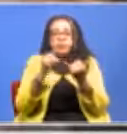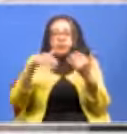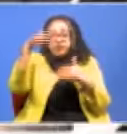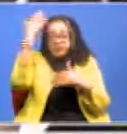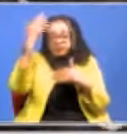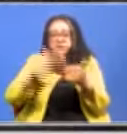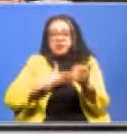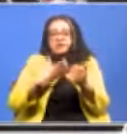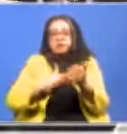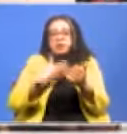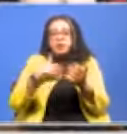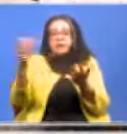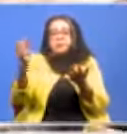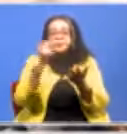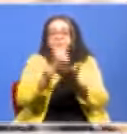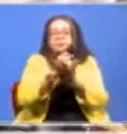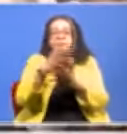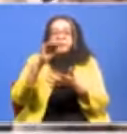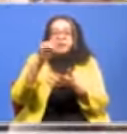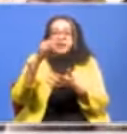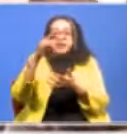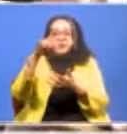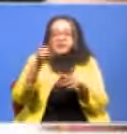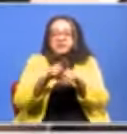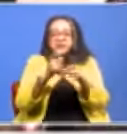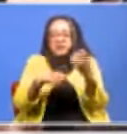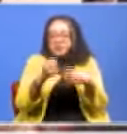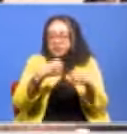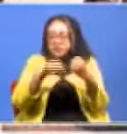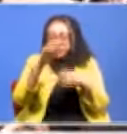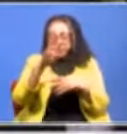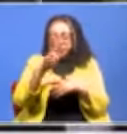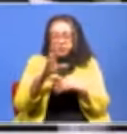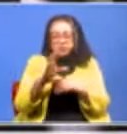has appointed Professor Margaret Hutchington as the acting VC.